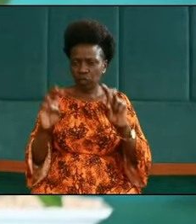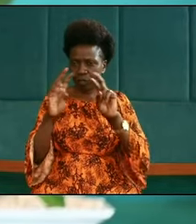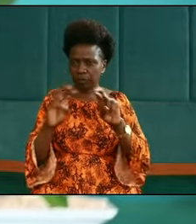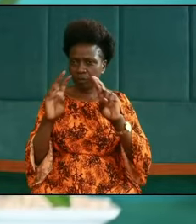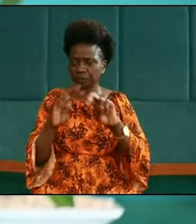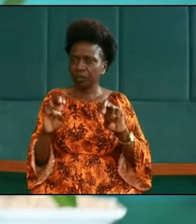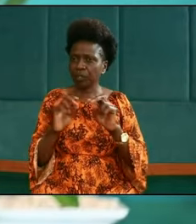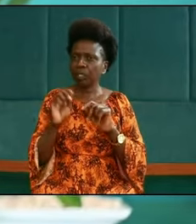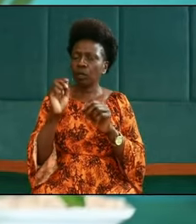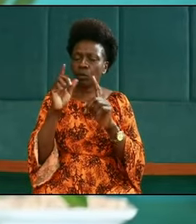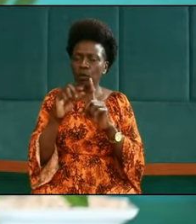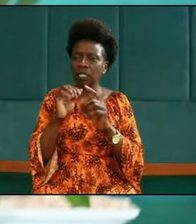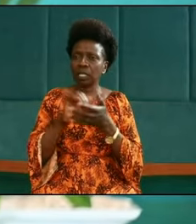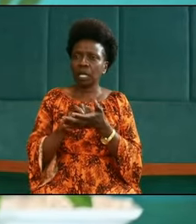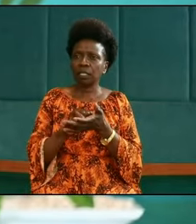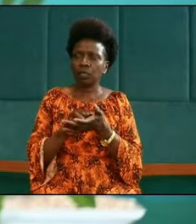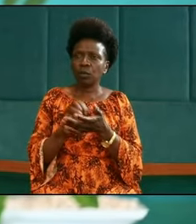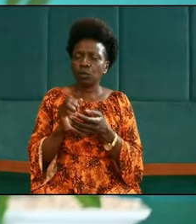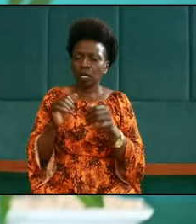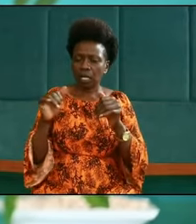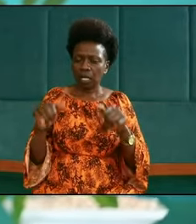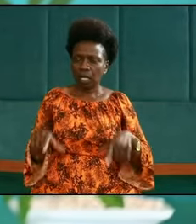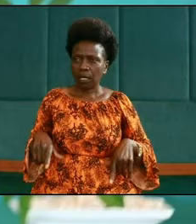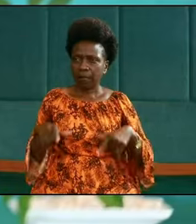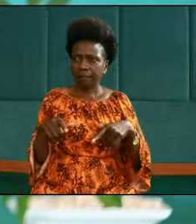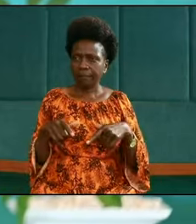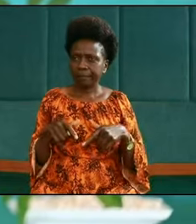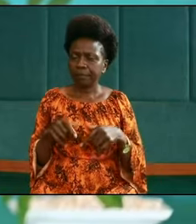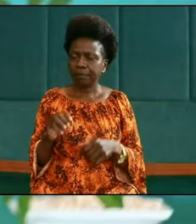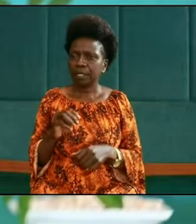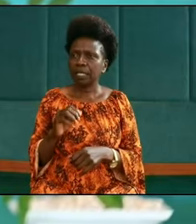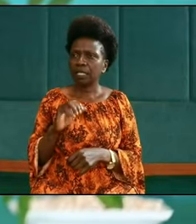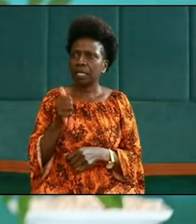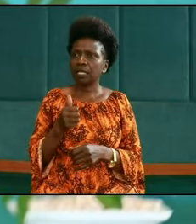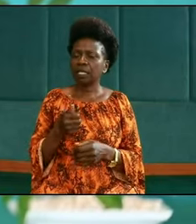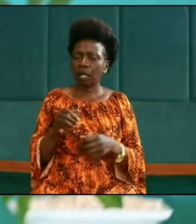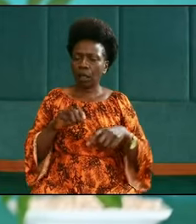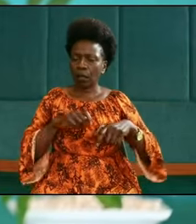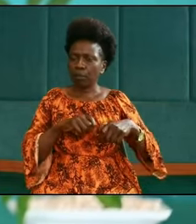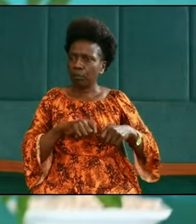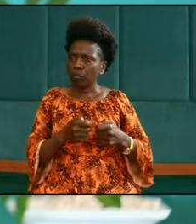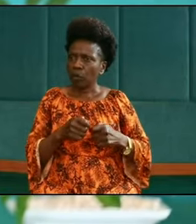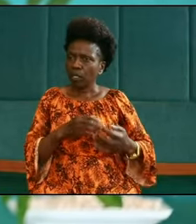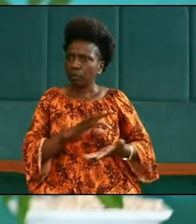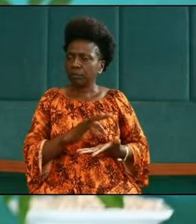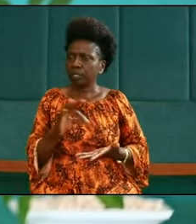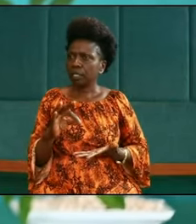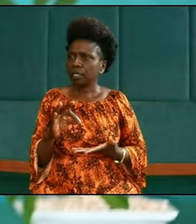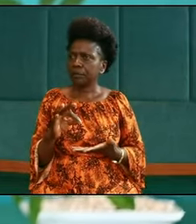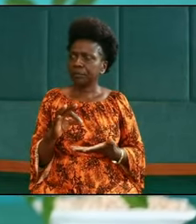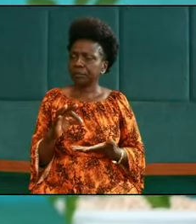these words that are there, dwelling, and then the contrite and the broken in spirit.